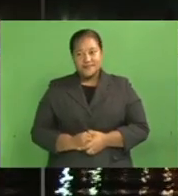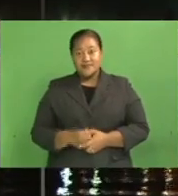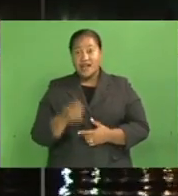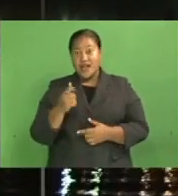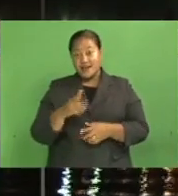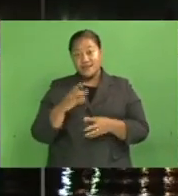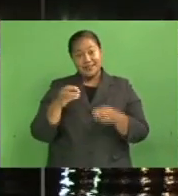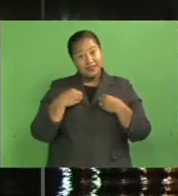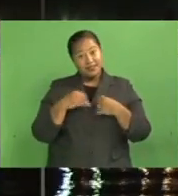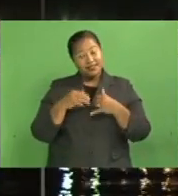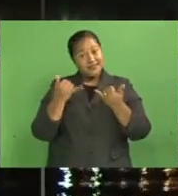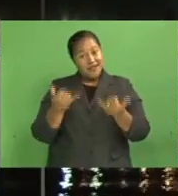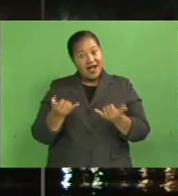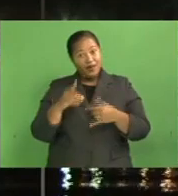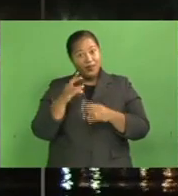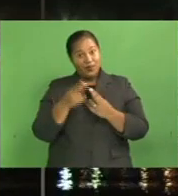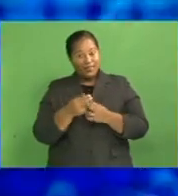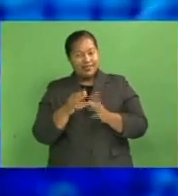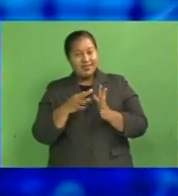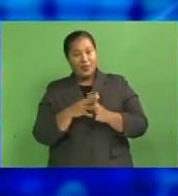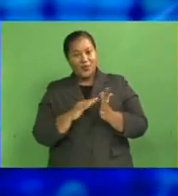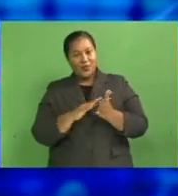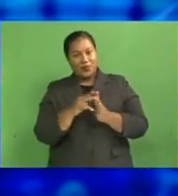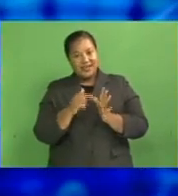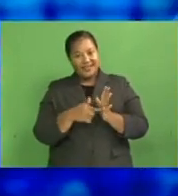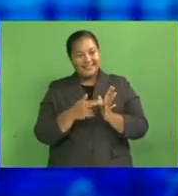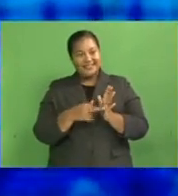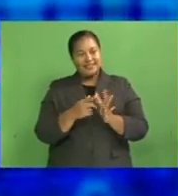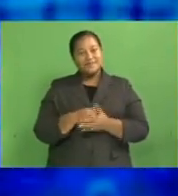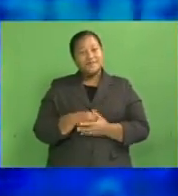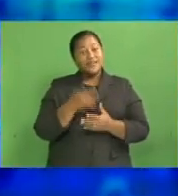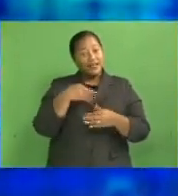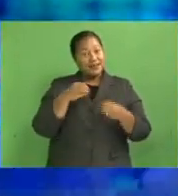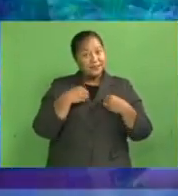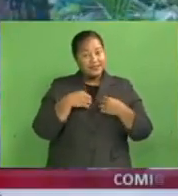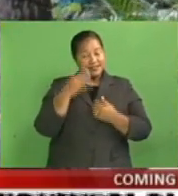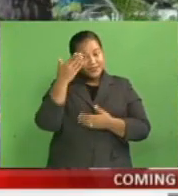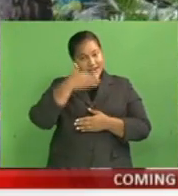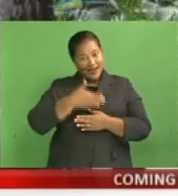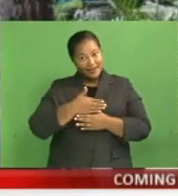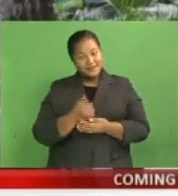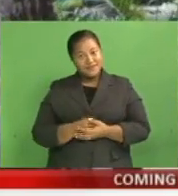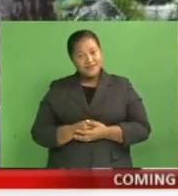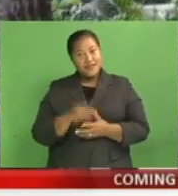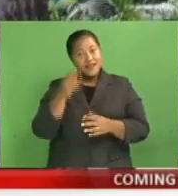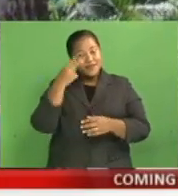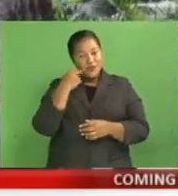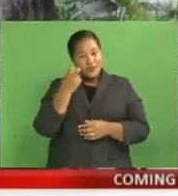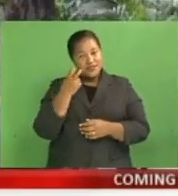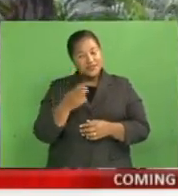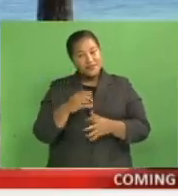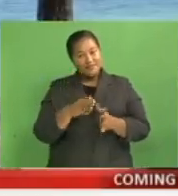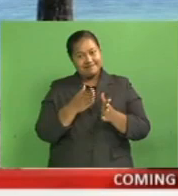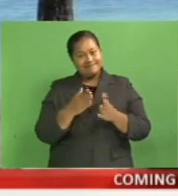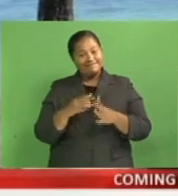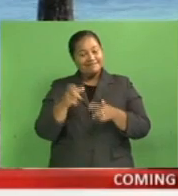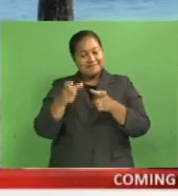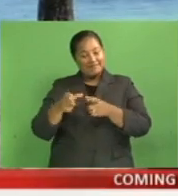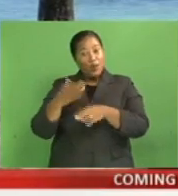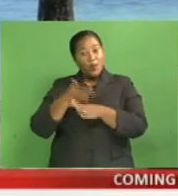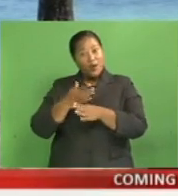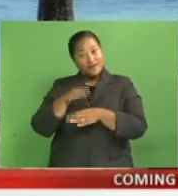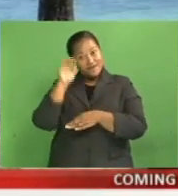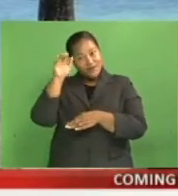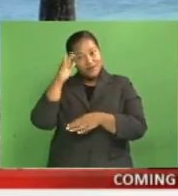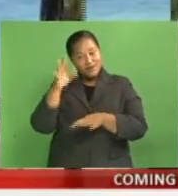it's business time now with Whitney. Thanks, Jackie. In business tonight, tourism industry stakeholders work on future